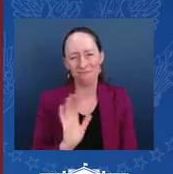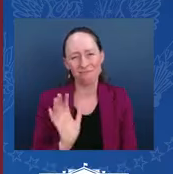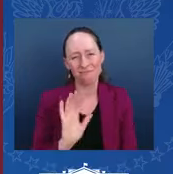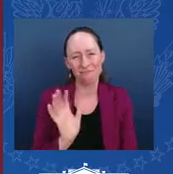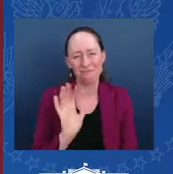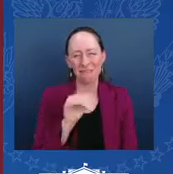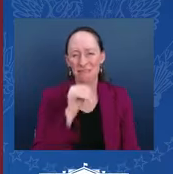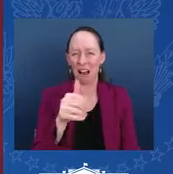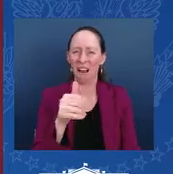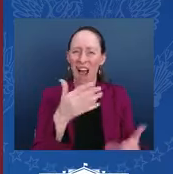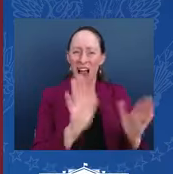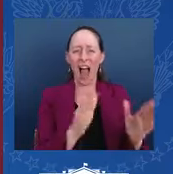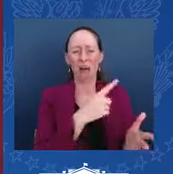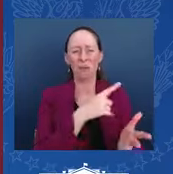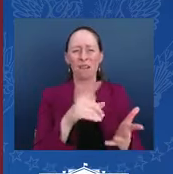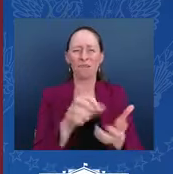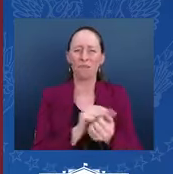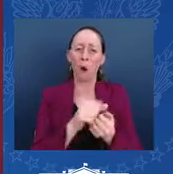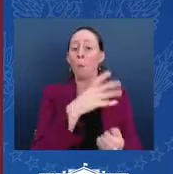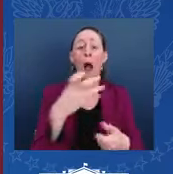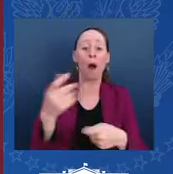with his, I love this guy.